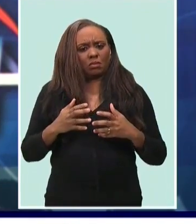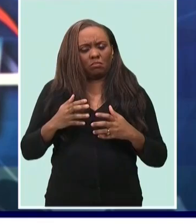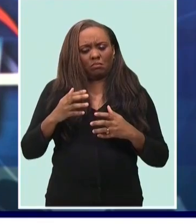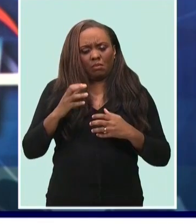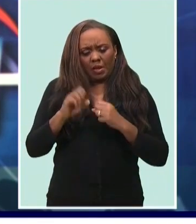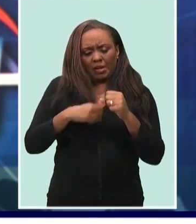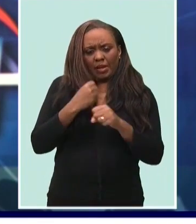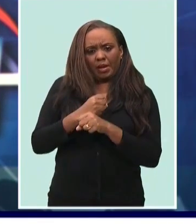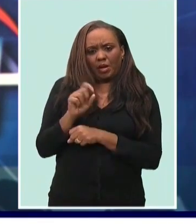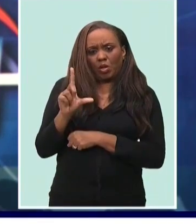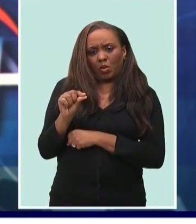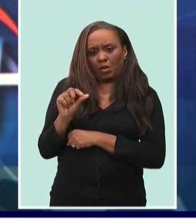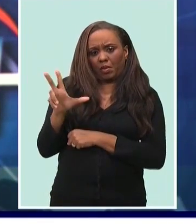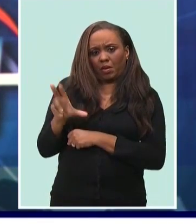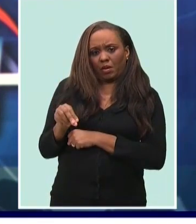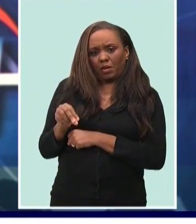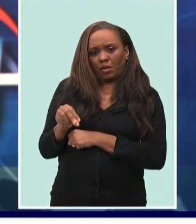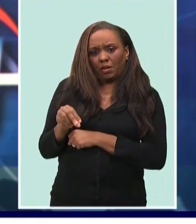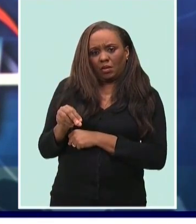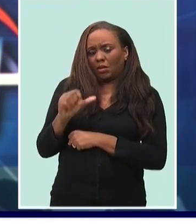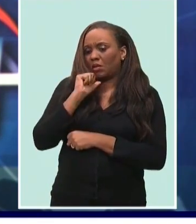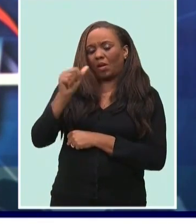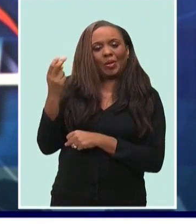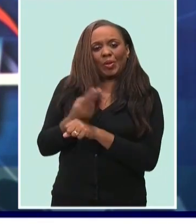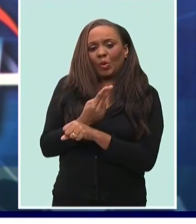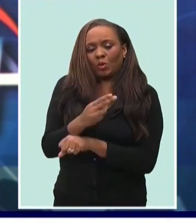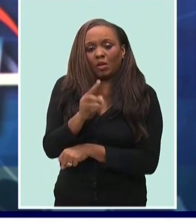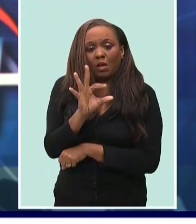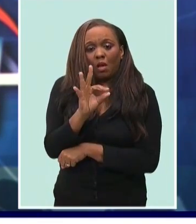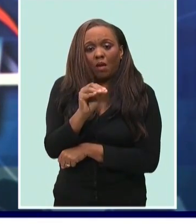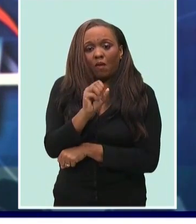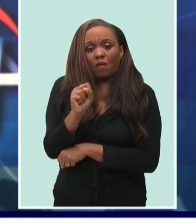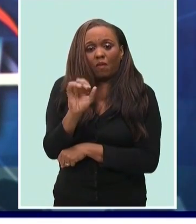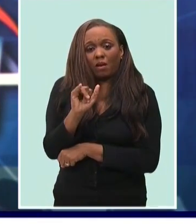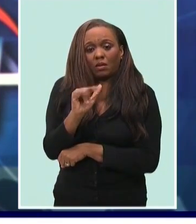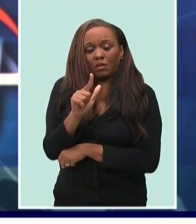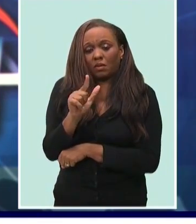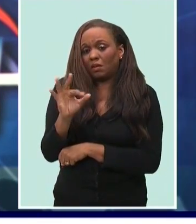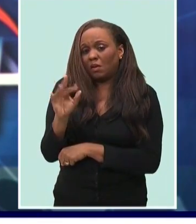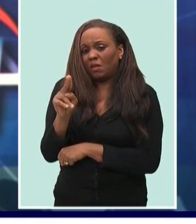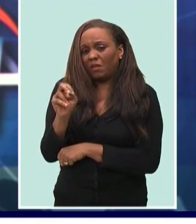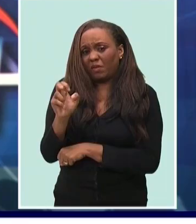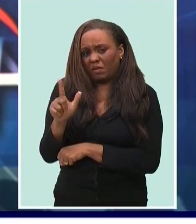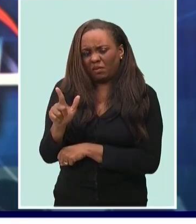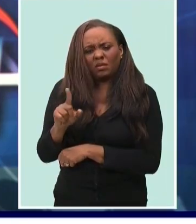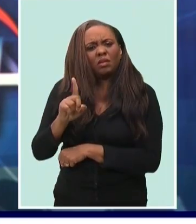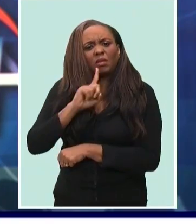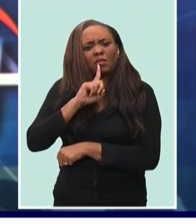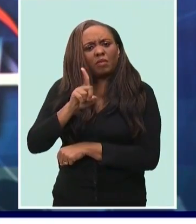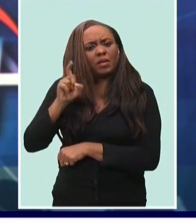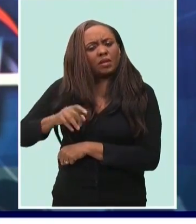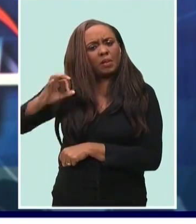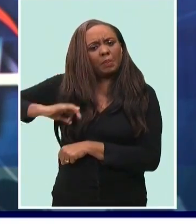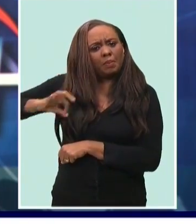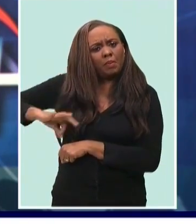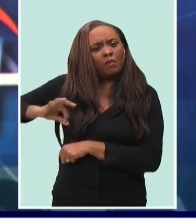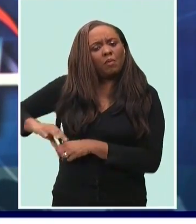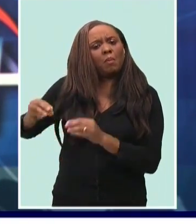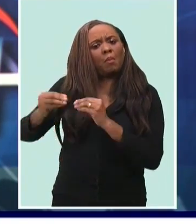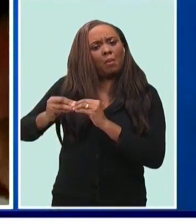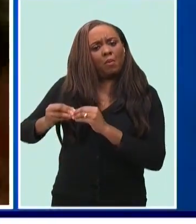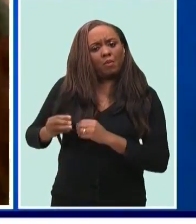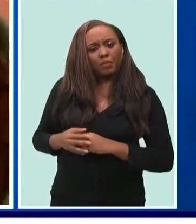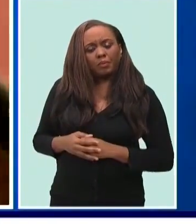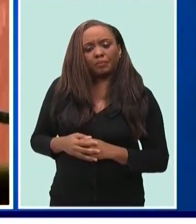year 2030, she says that any gains from going green should be primarily used to the benefit of the industry.